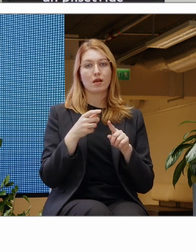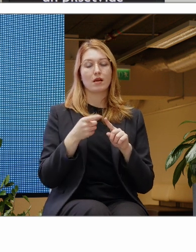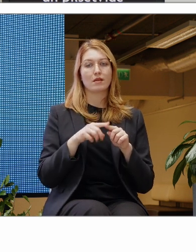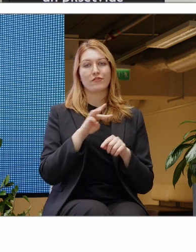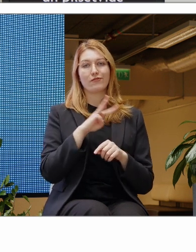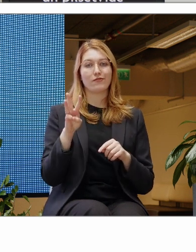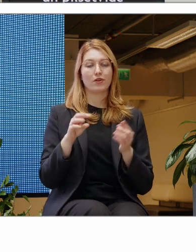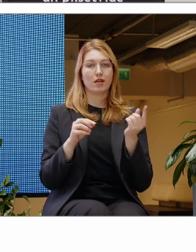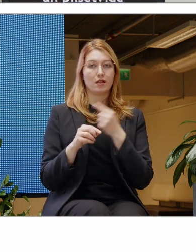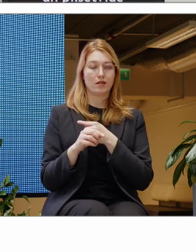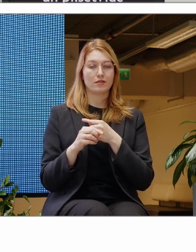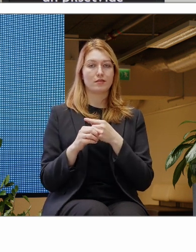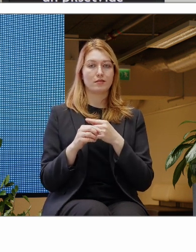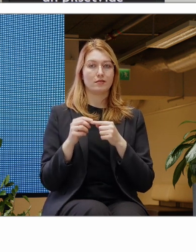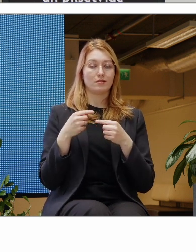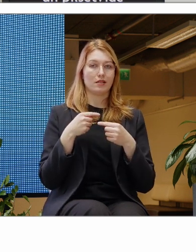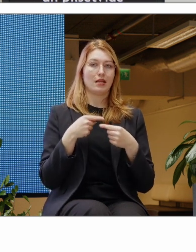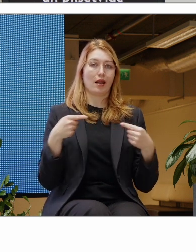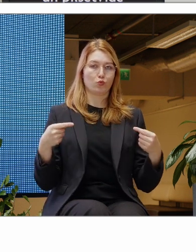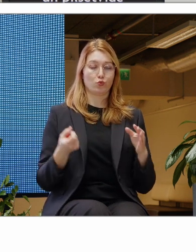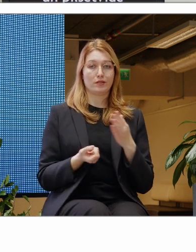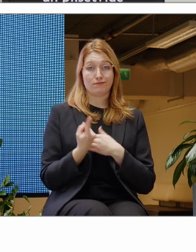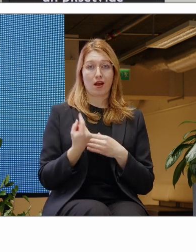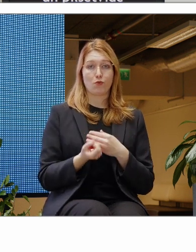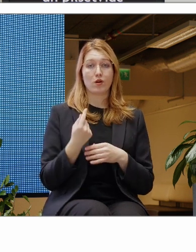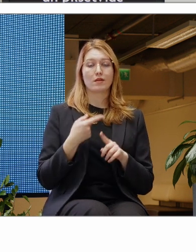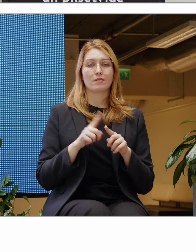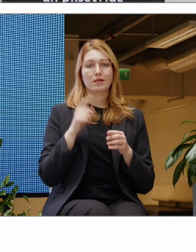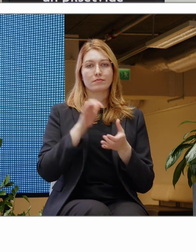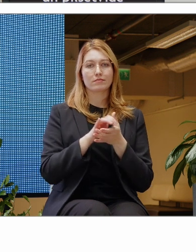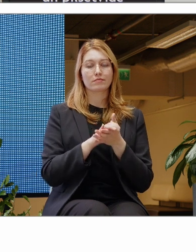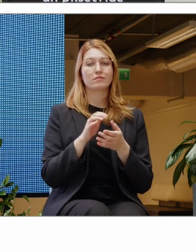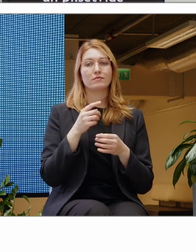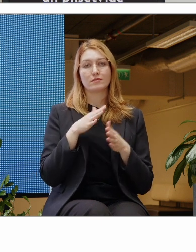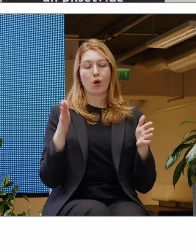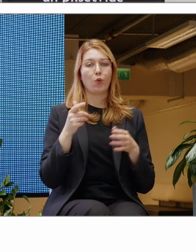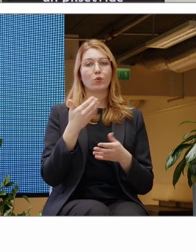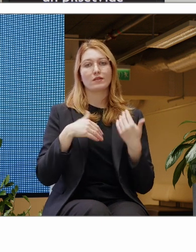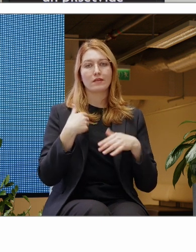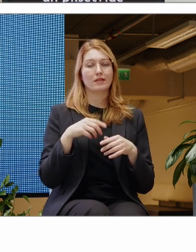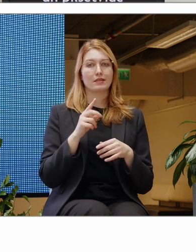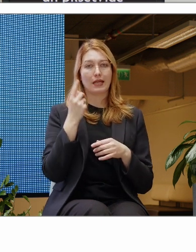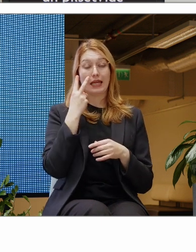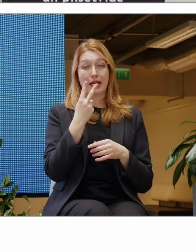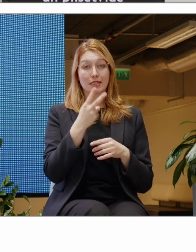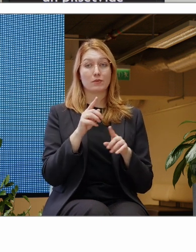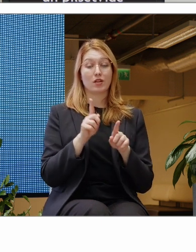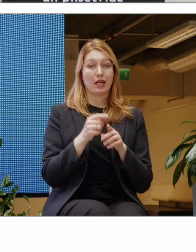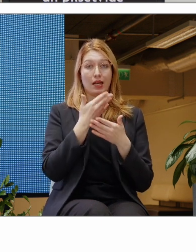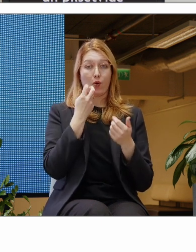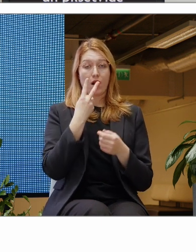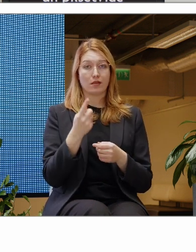in the resources. And this is just recognising that not all disabilities are visible, and how we can